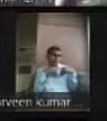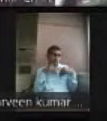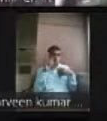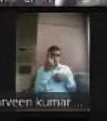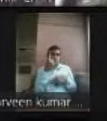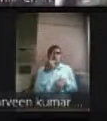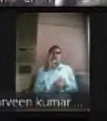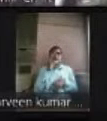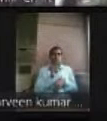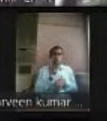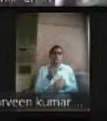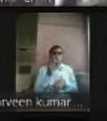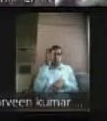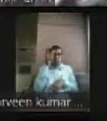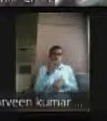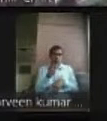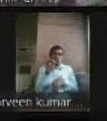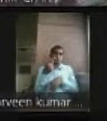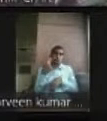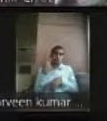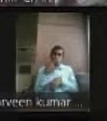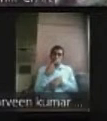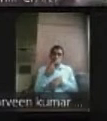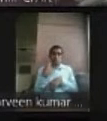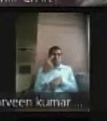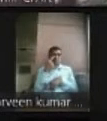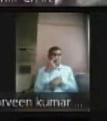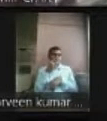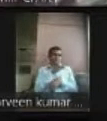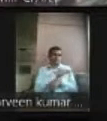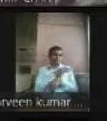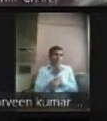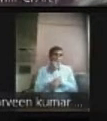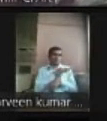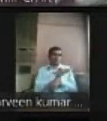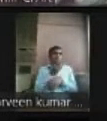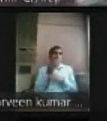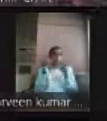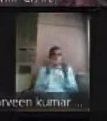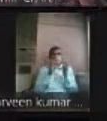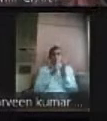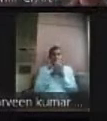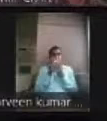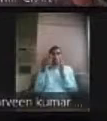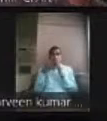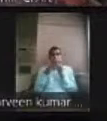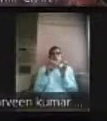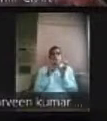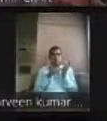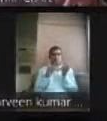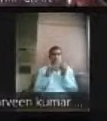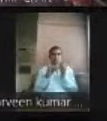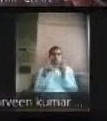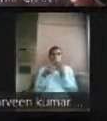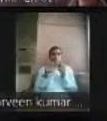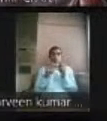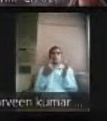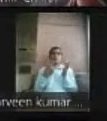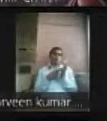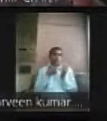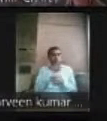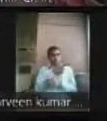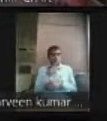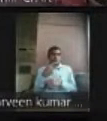Firstly, I'd like to talk about what our friends said from Bhubaneswar and Jaipur, and